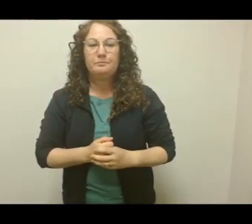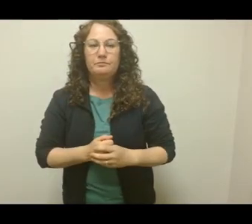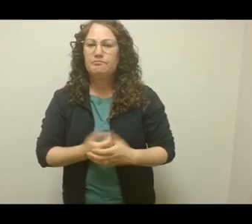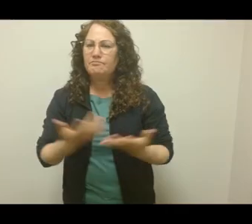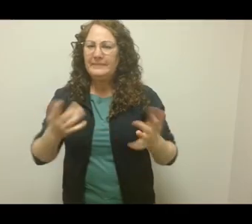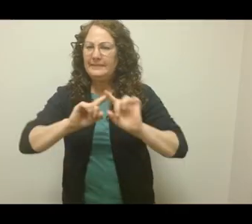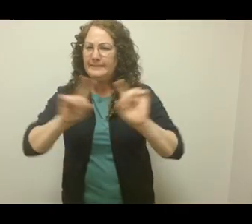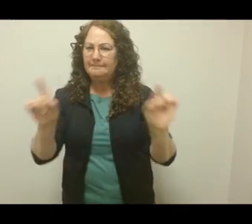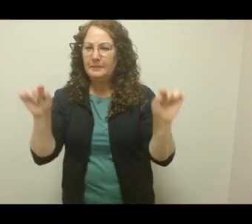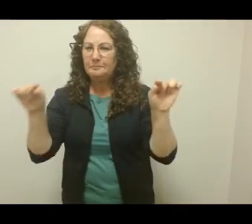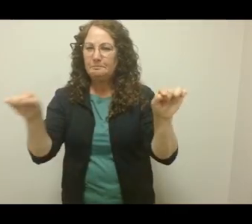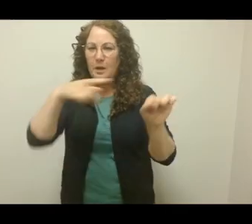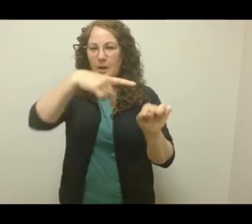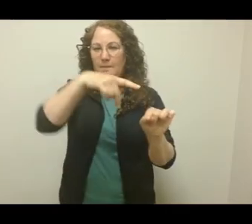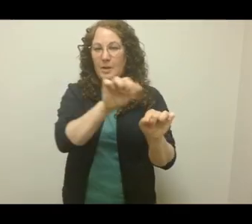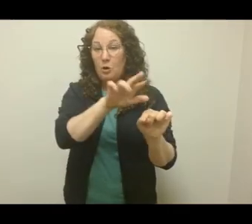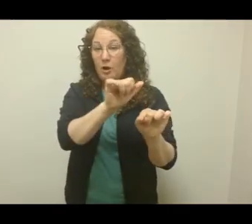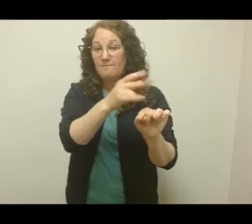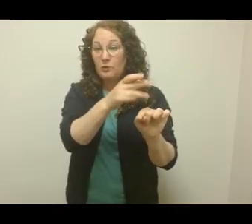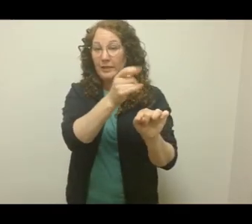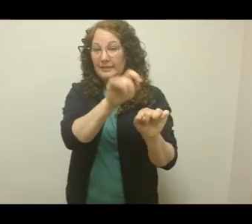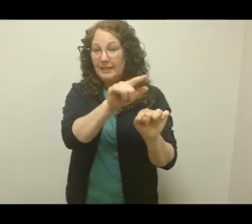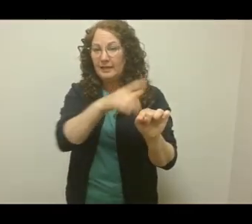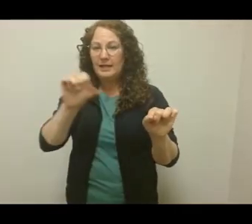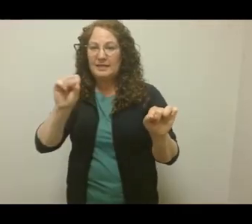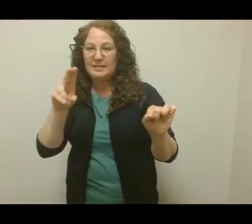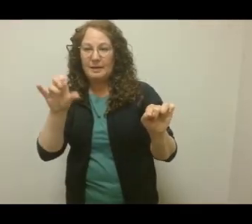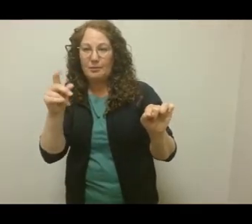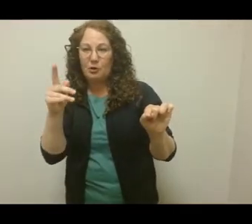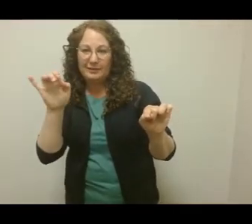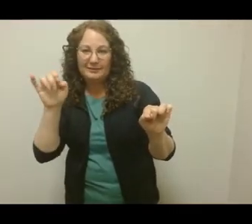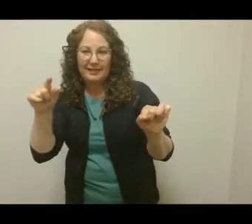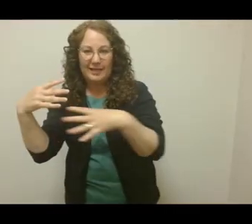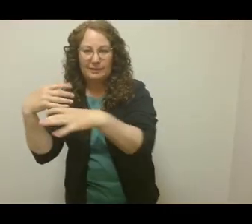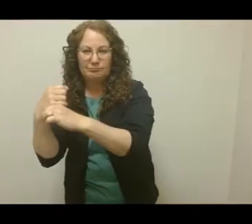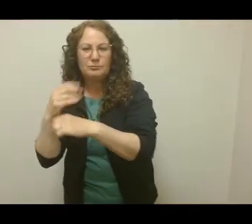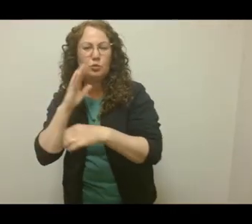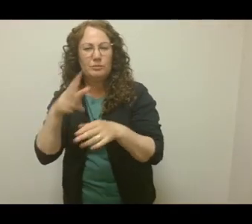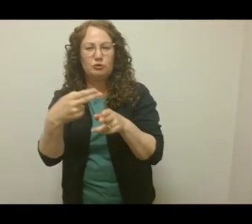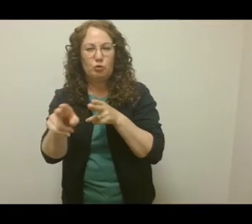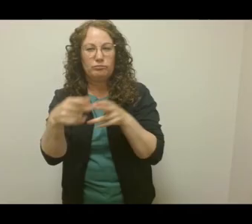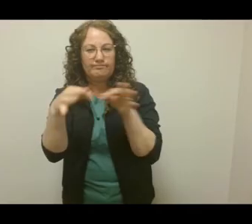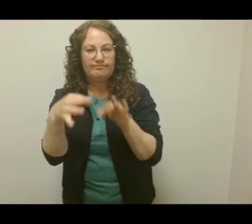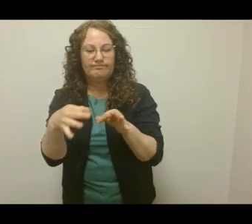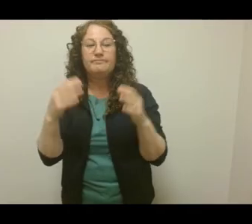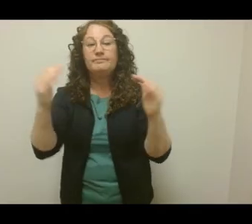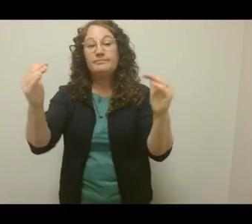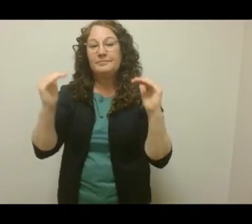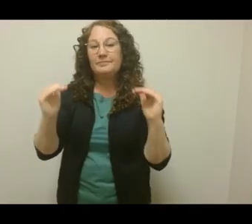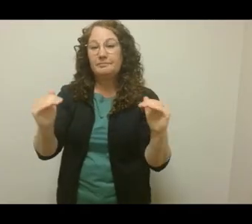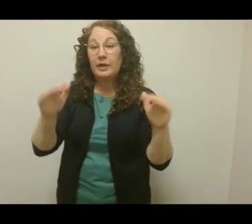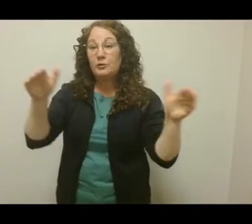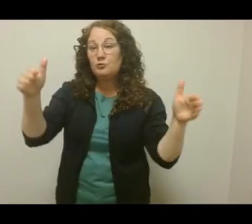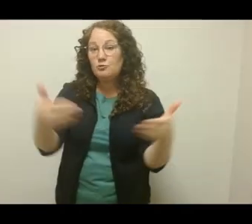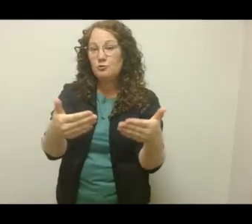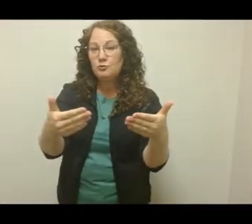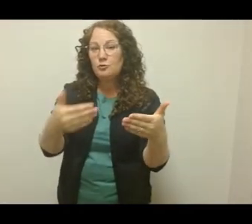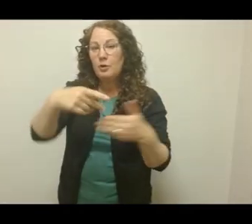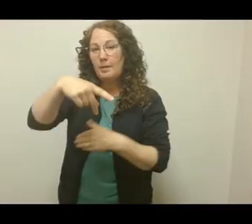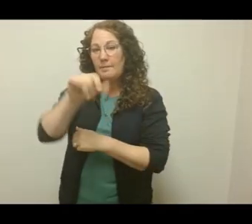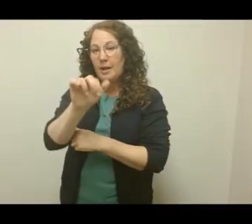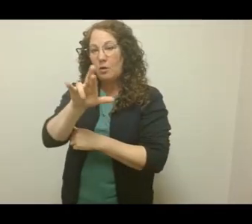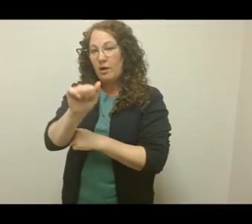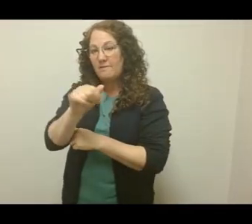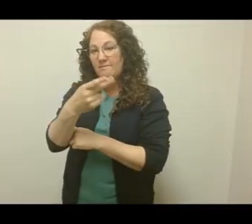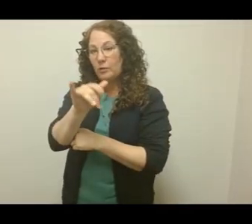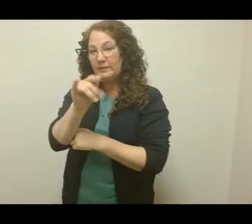differences between paraphrasing and summarizing, very briefly. Then we're going to move on to kind of introducing paraphrasing.